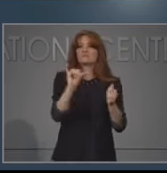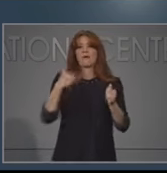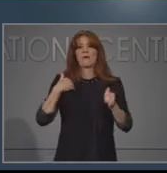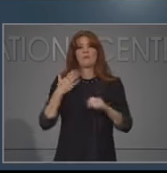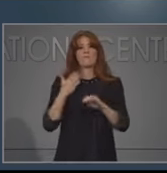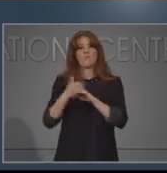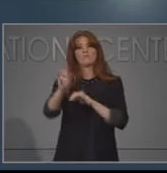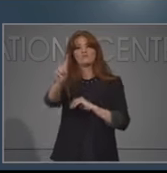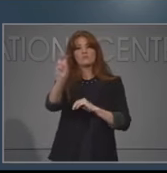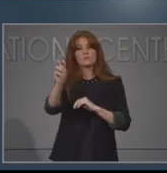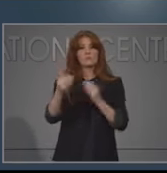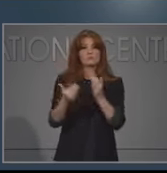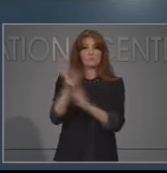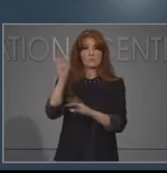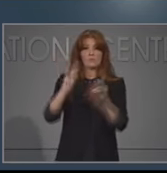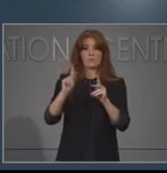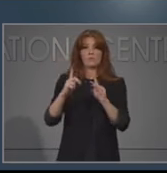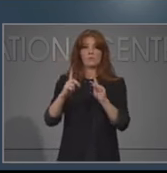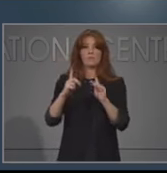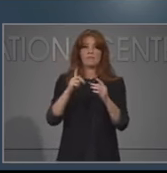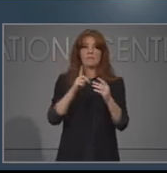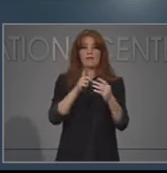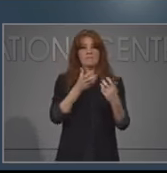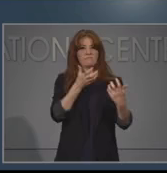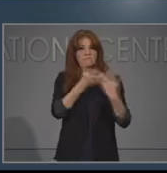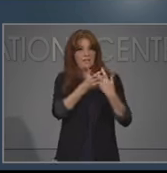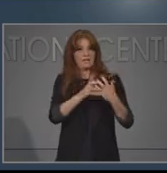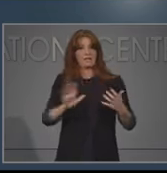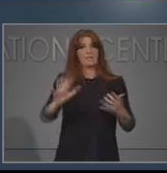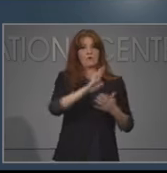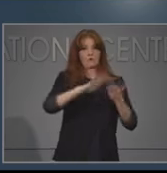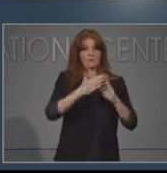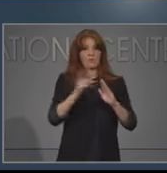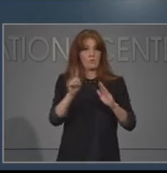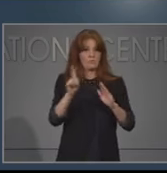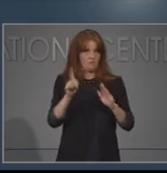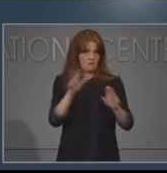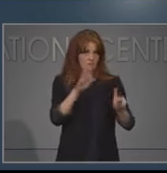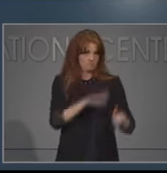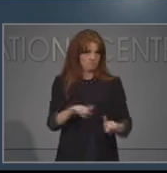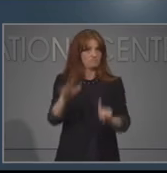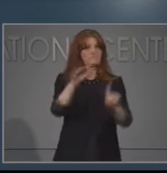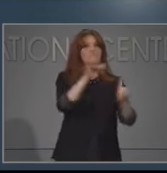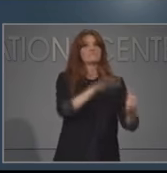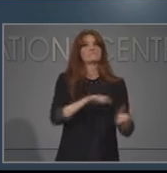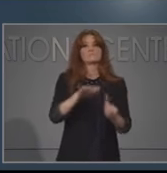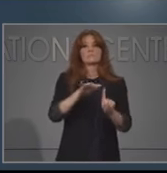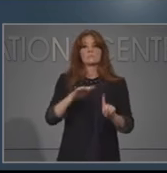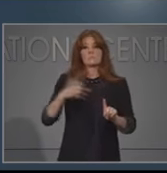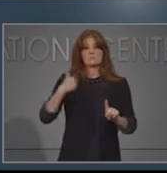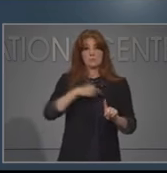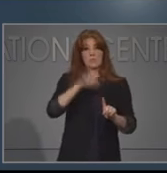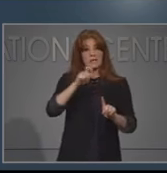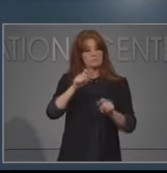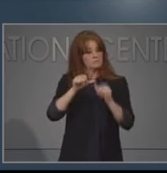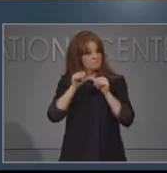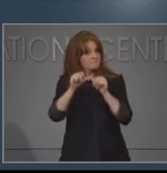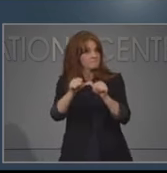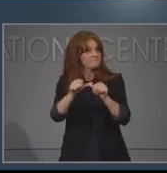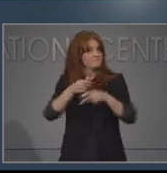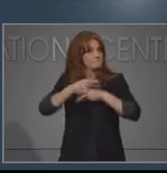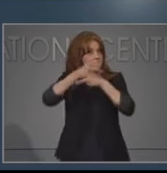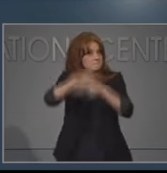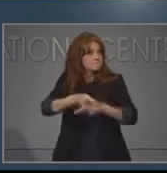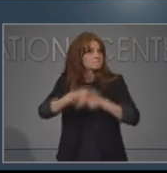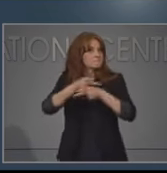new hires that reflect the diversity of the communities they'll serve. This all tells us that we need to remain vigilant in our actions